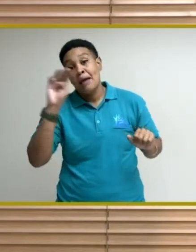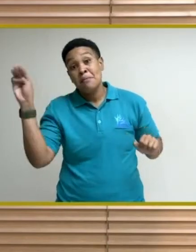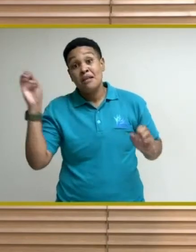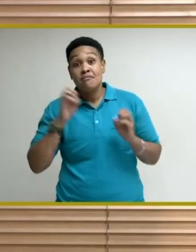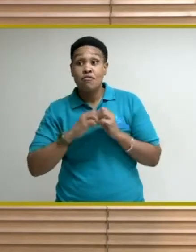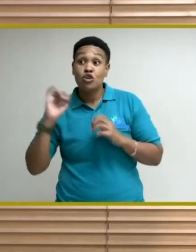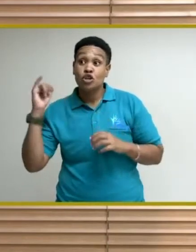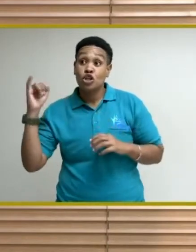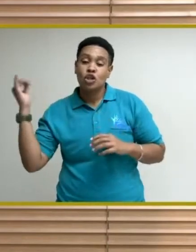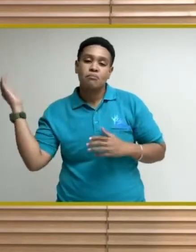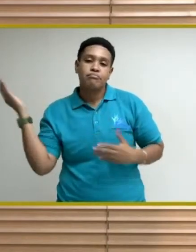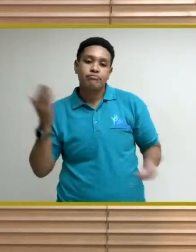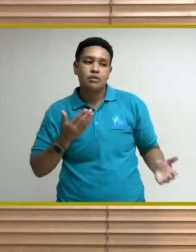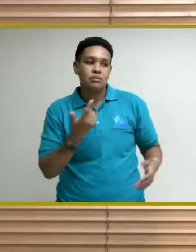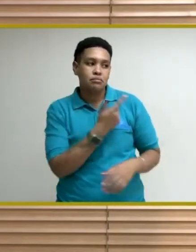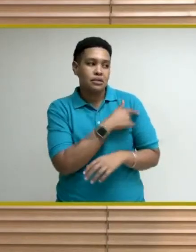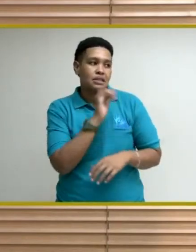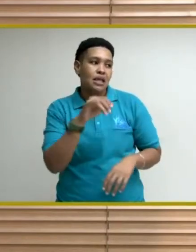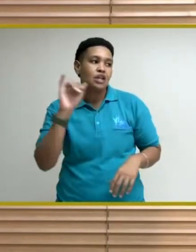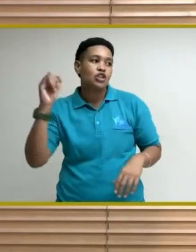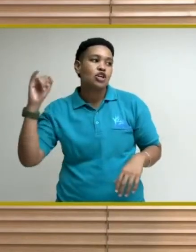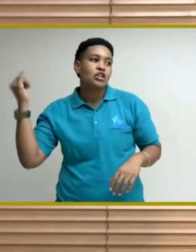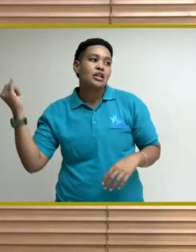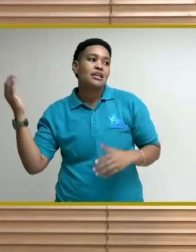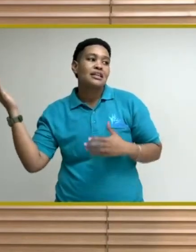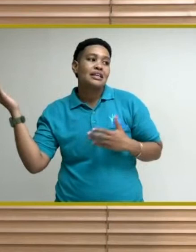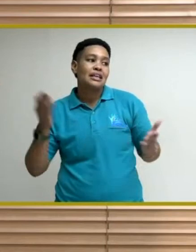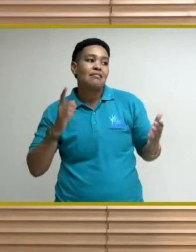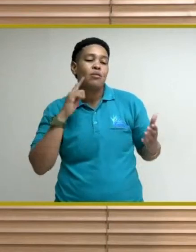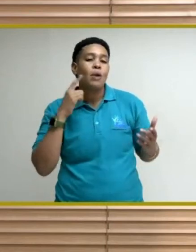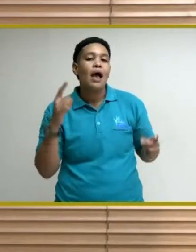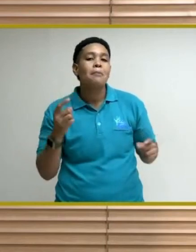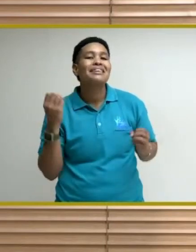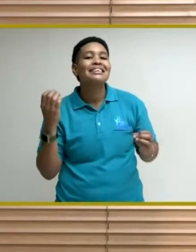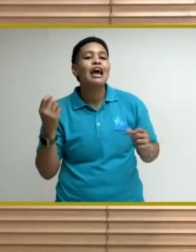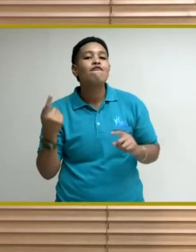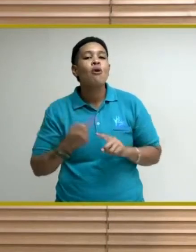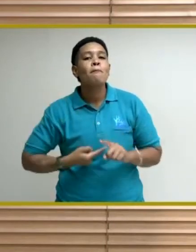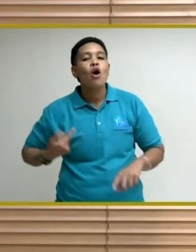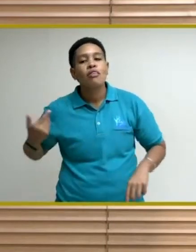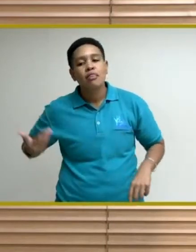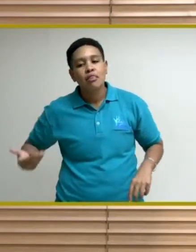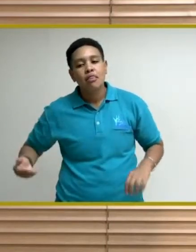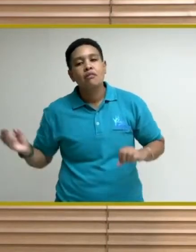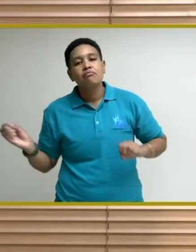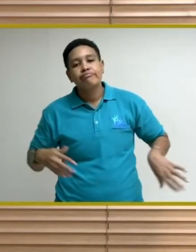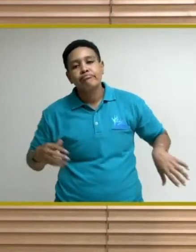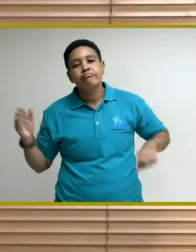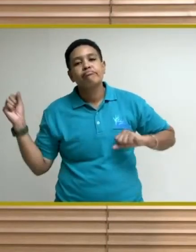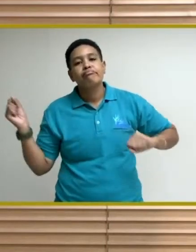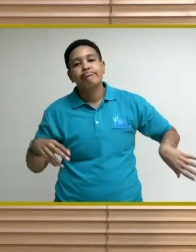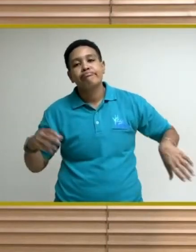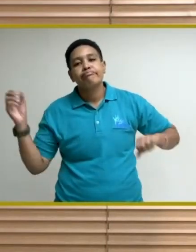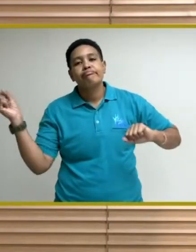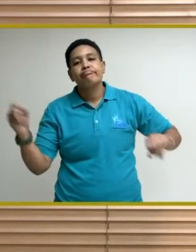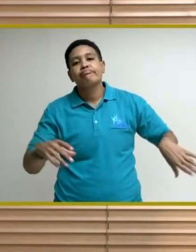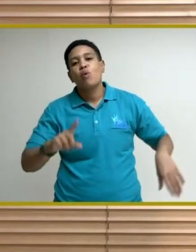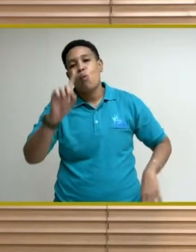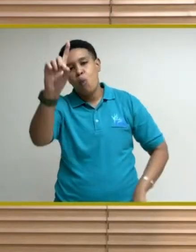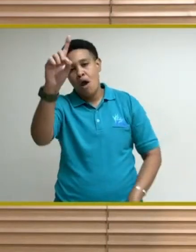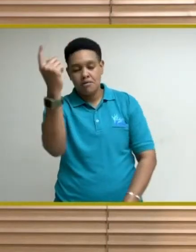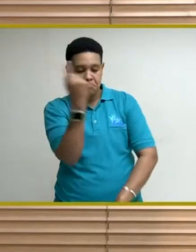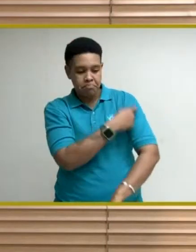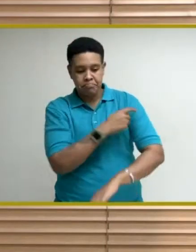That Johnson & Johnson delivery will take place over several months. And of course, that is a single jab